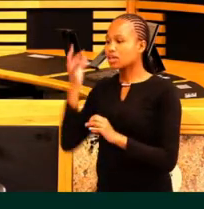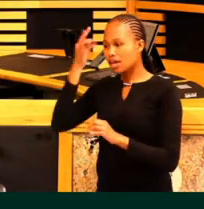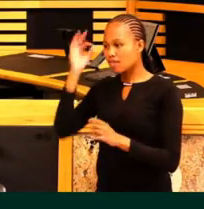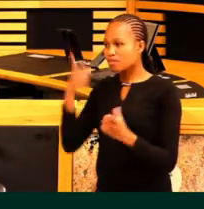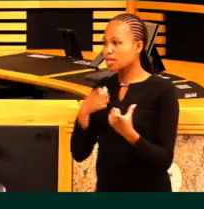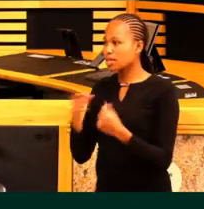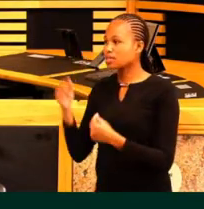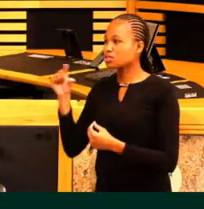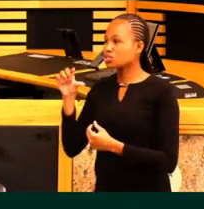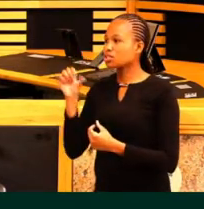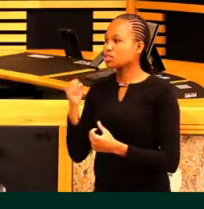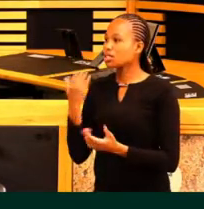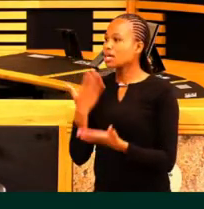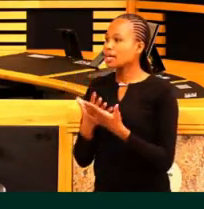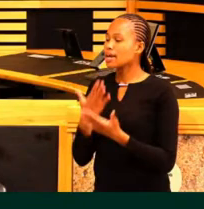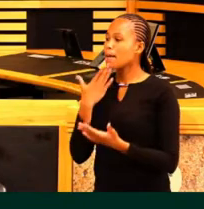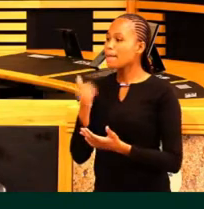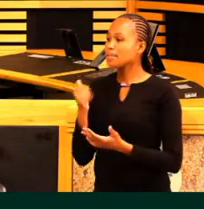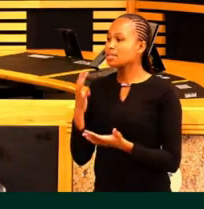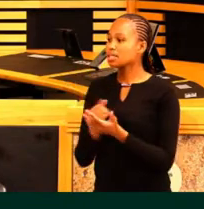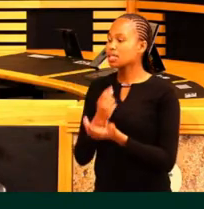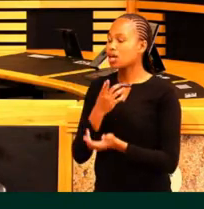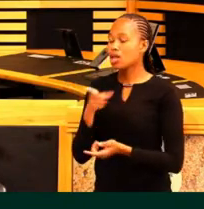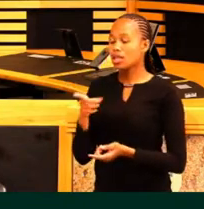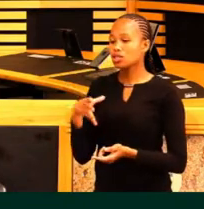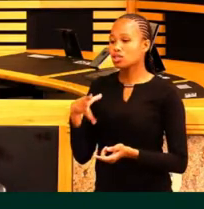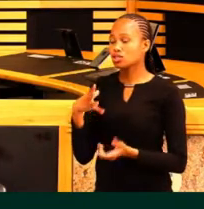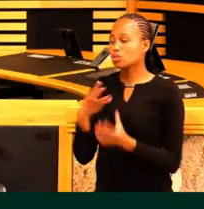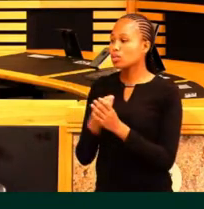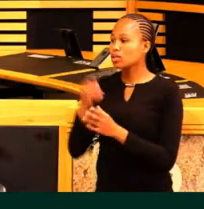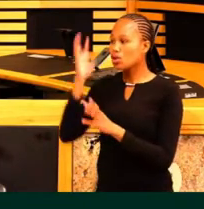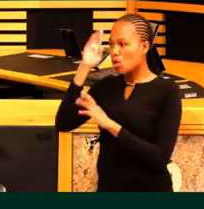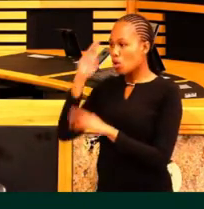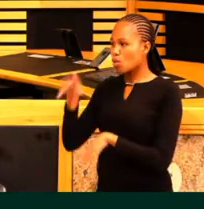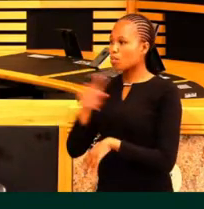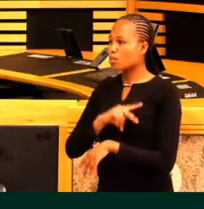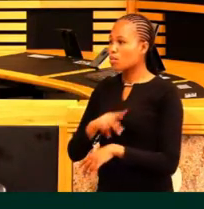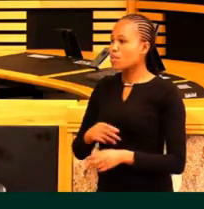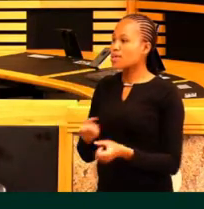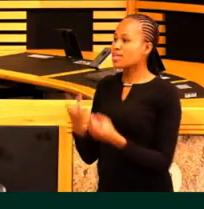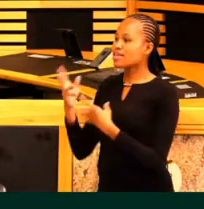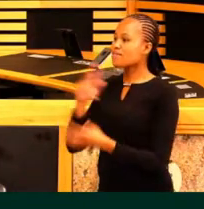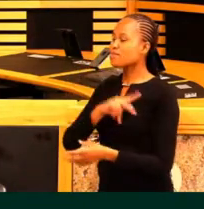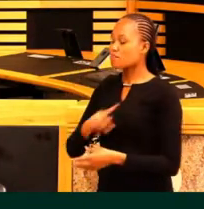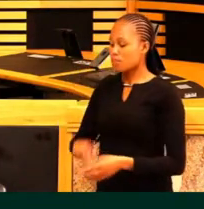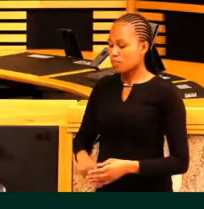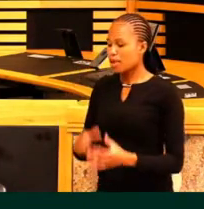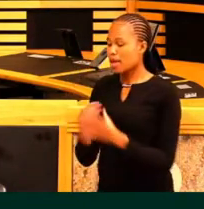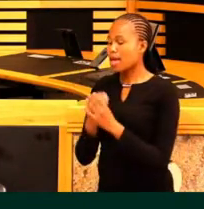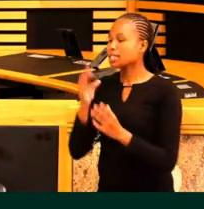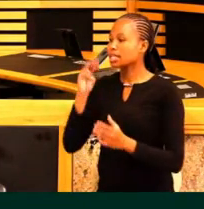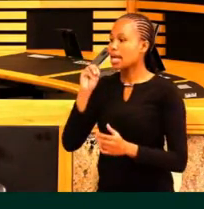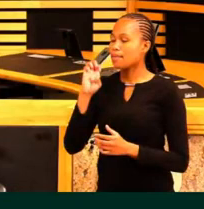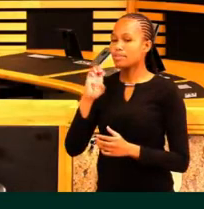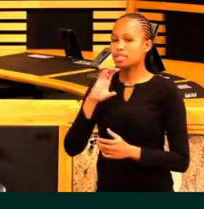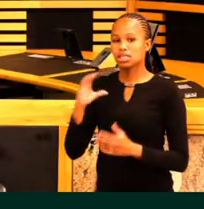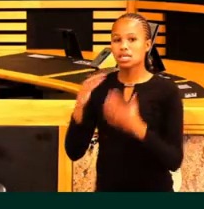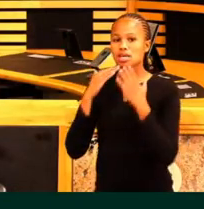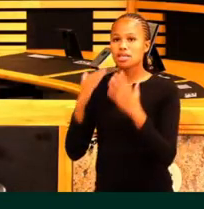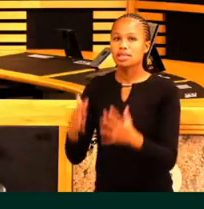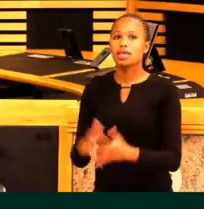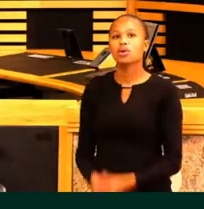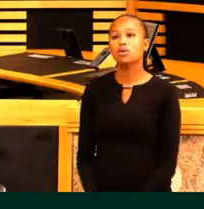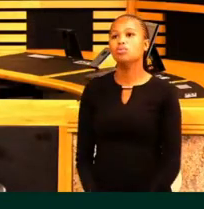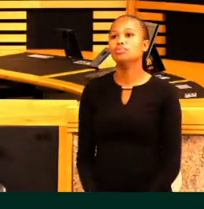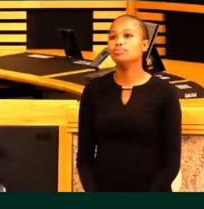can you please take that with honorable Premiere thank you thank you thank you the